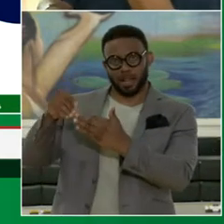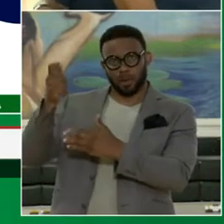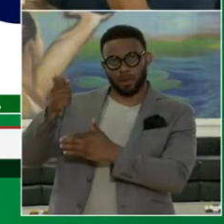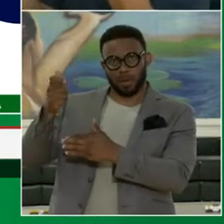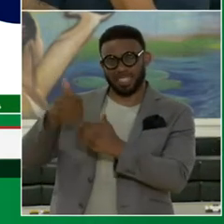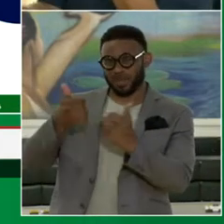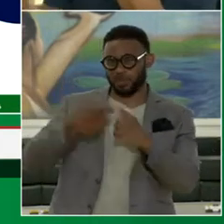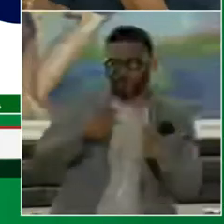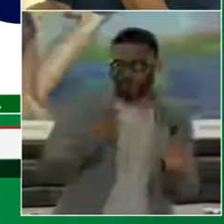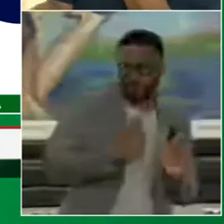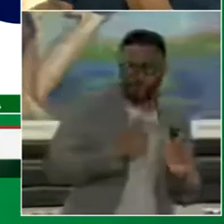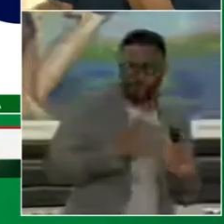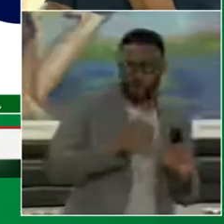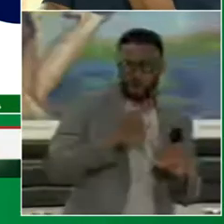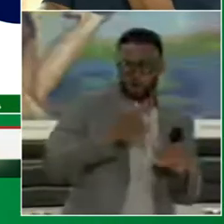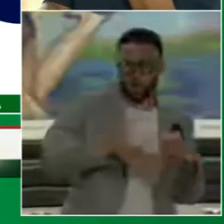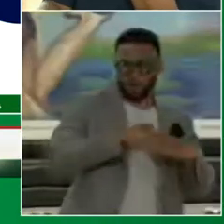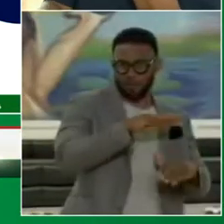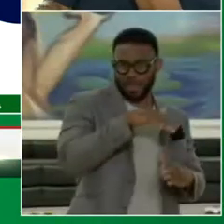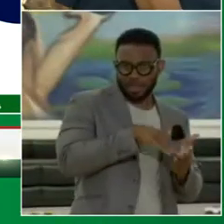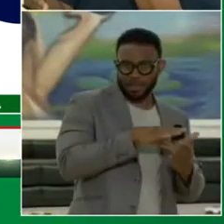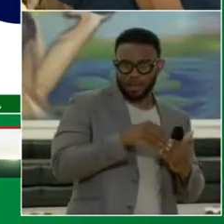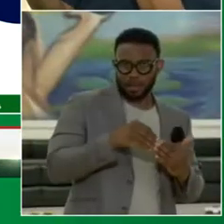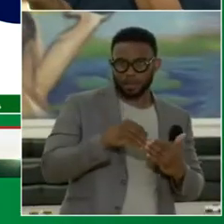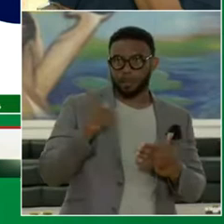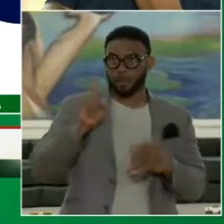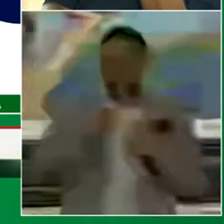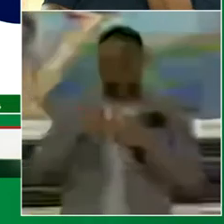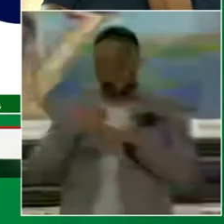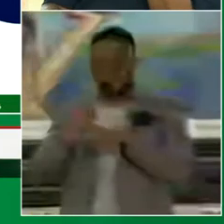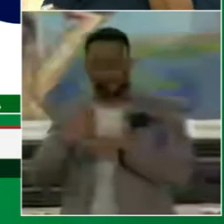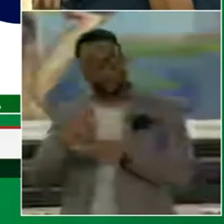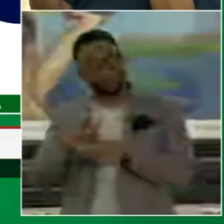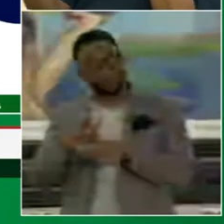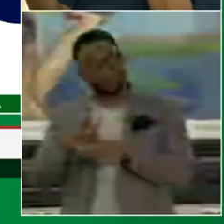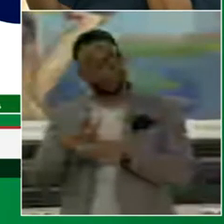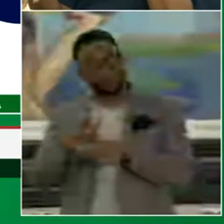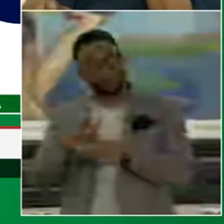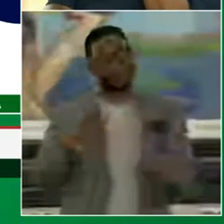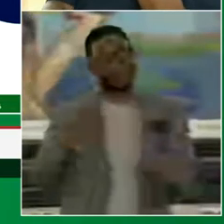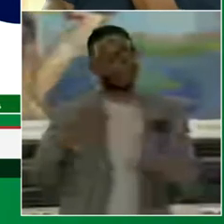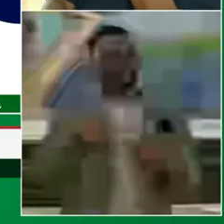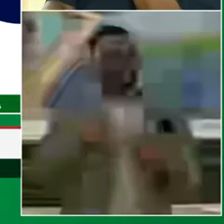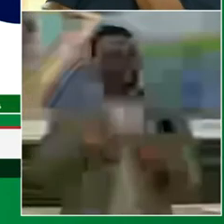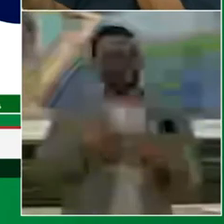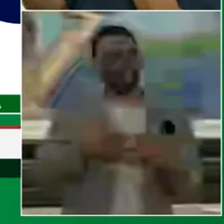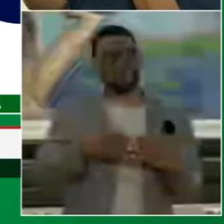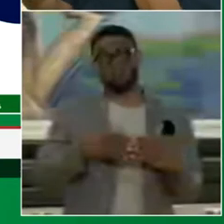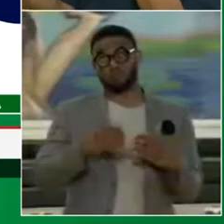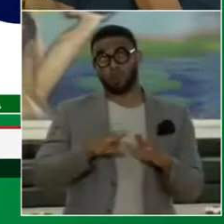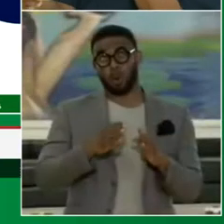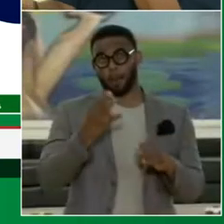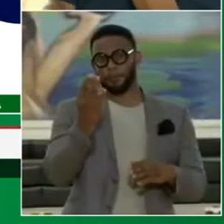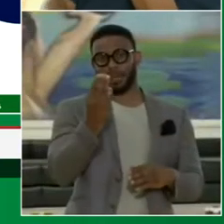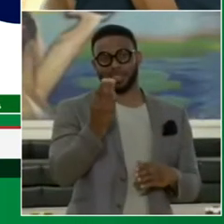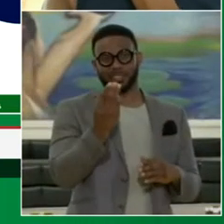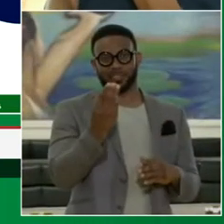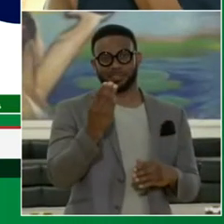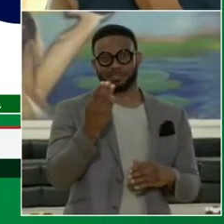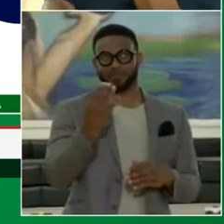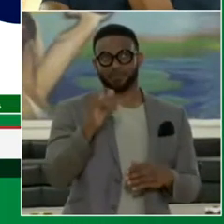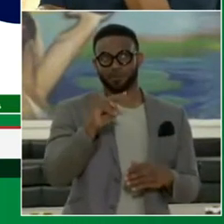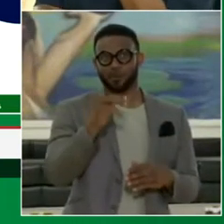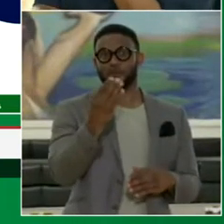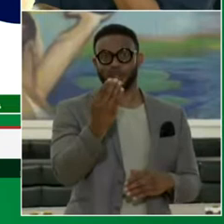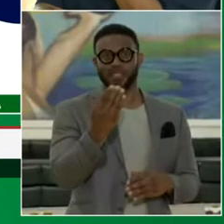grants, so those are also available. I say they're available now, but the application period will open on Monday, the 14th,